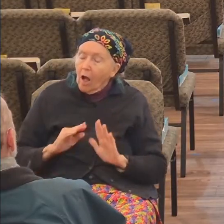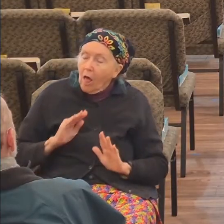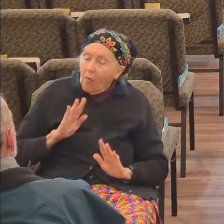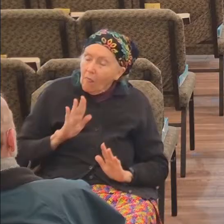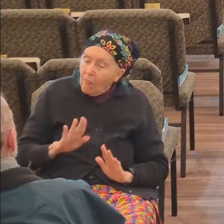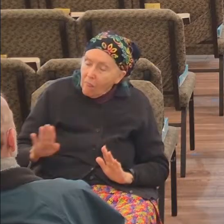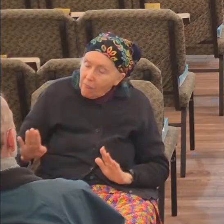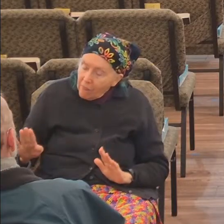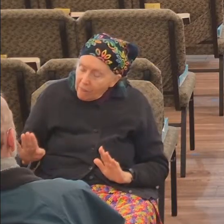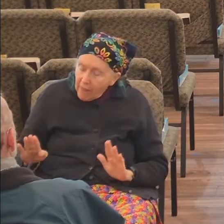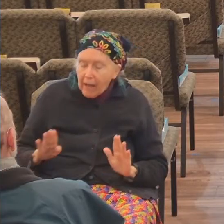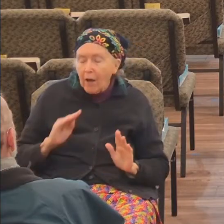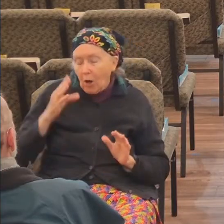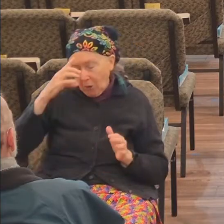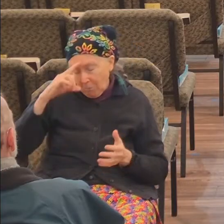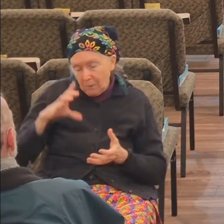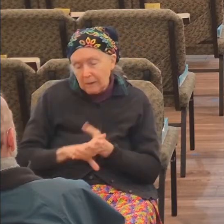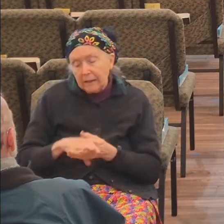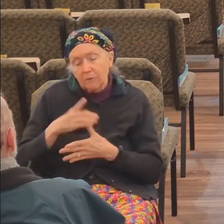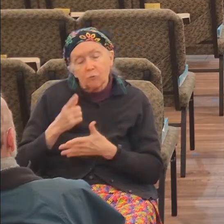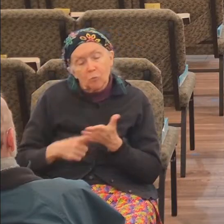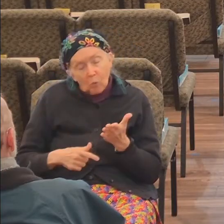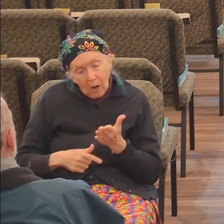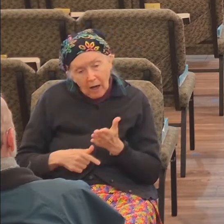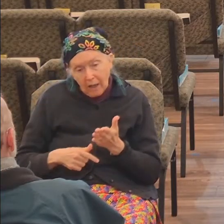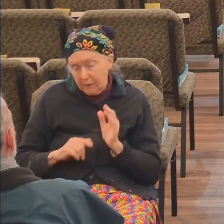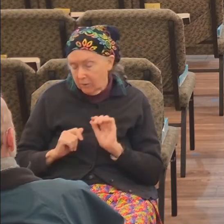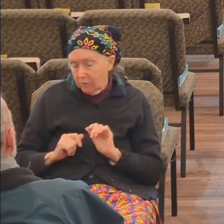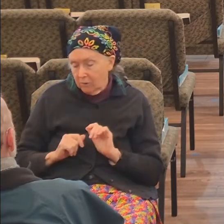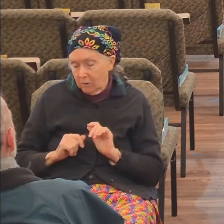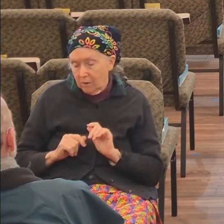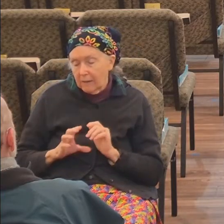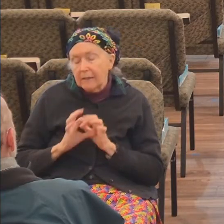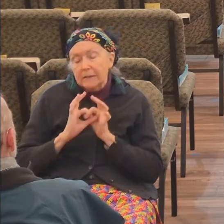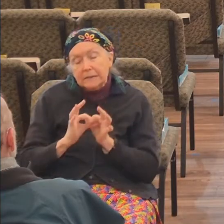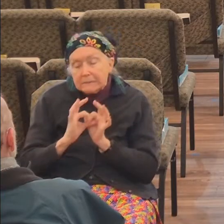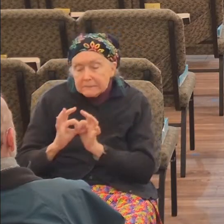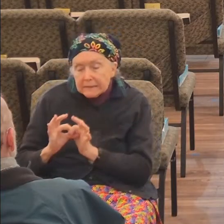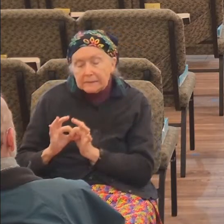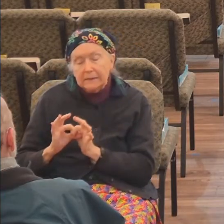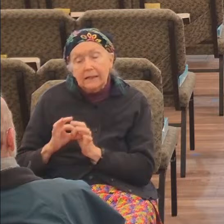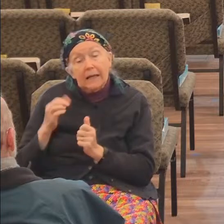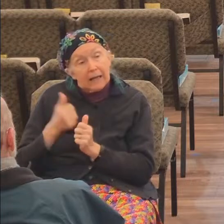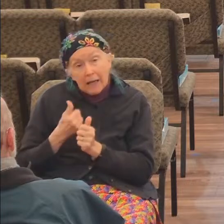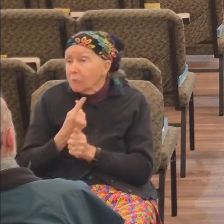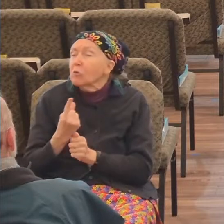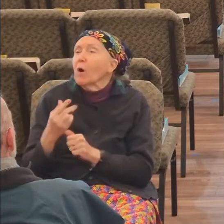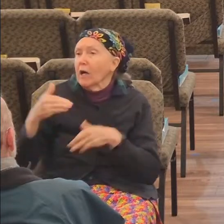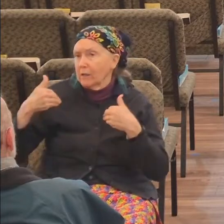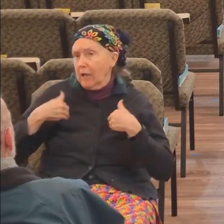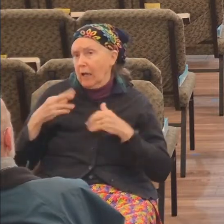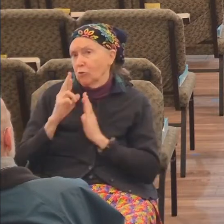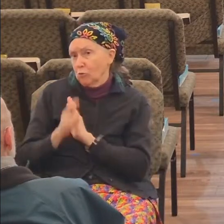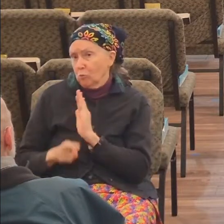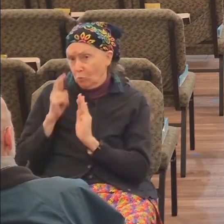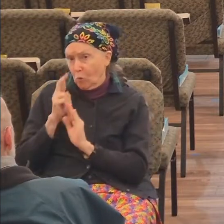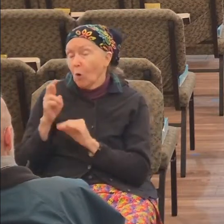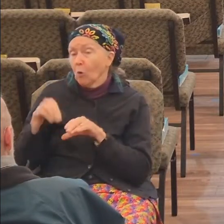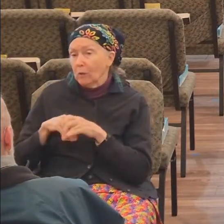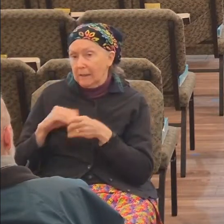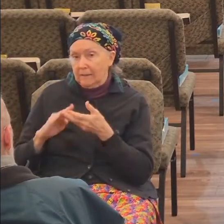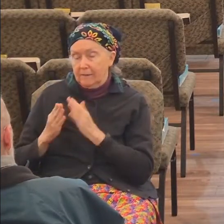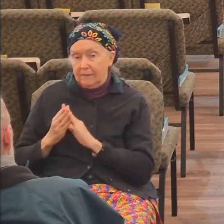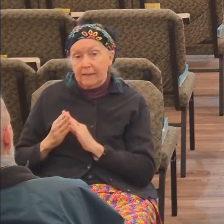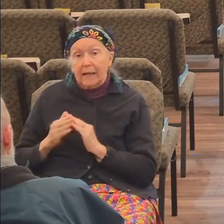held society together, and indeed it did with their society. Okay, everybody played a role. Okay, and anything that went that was